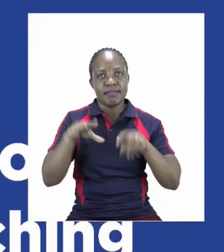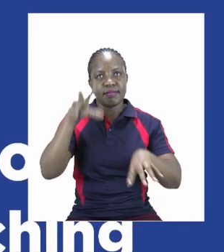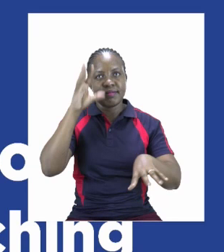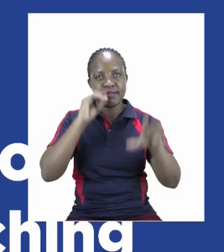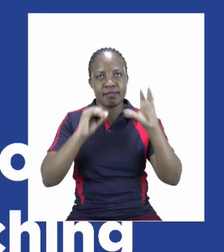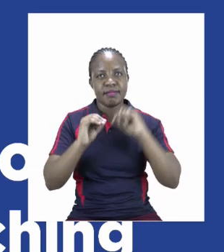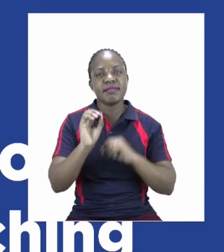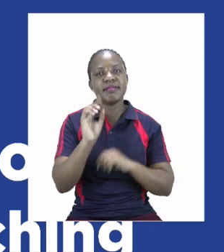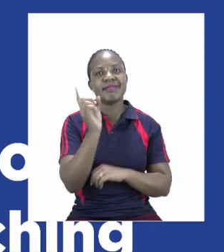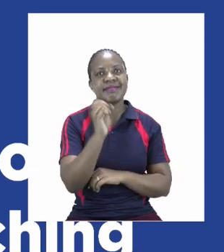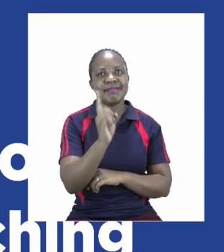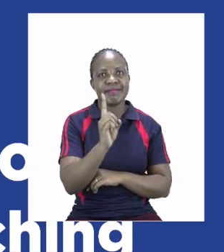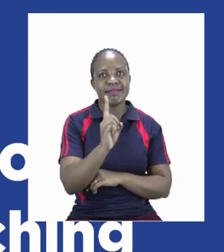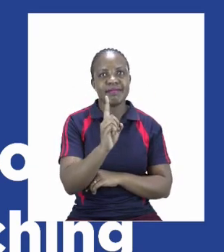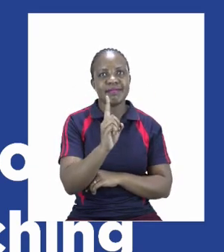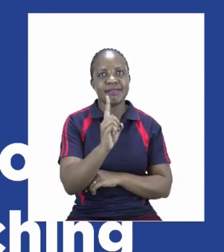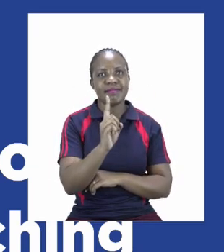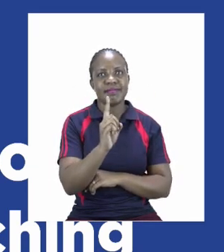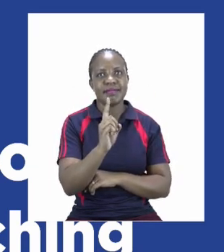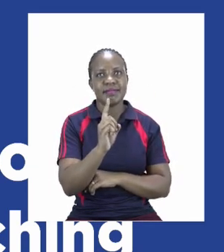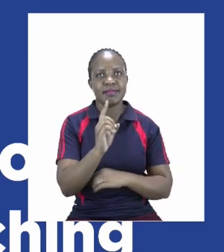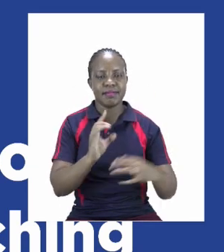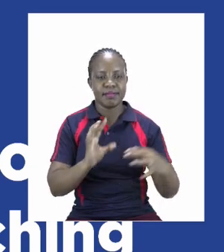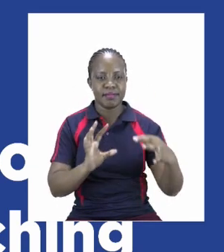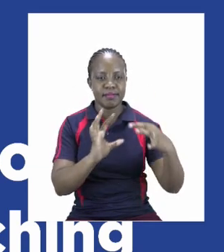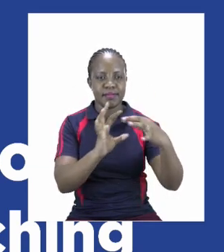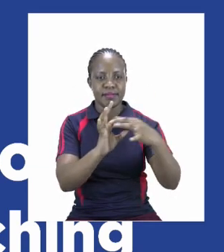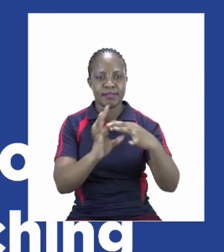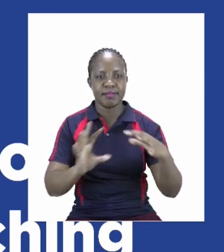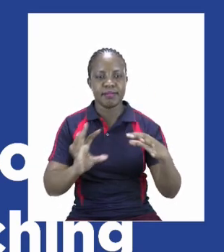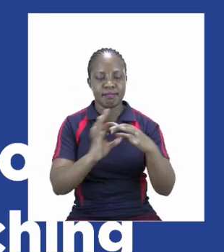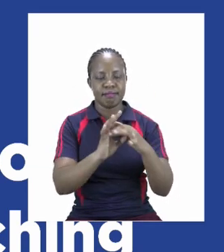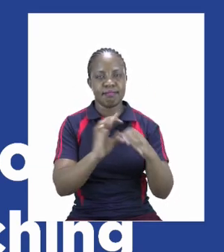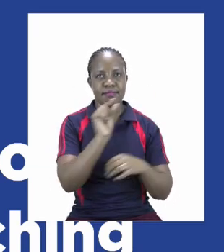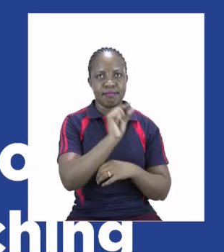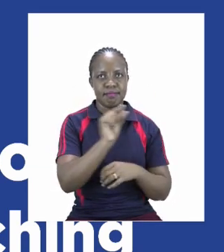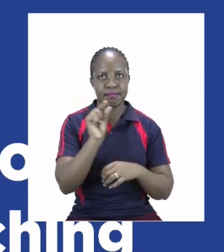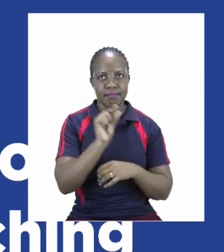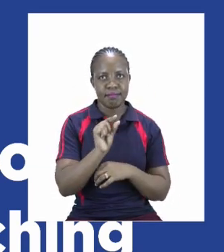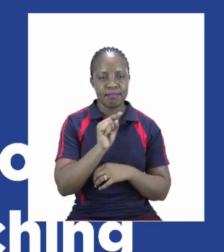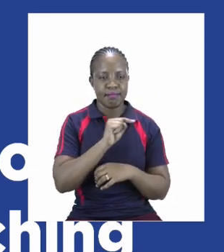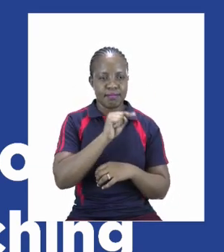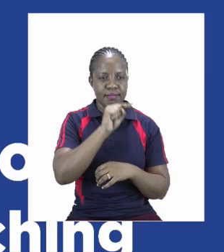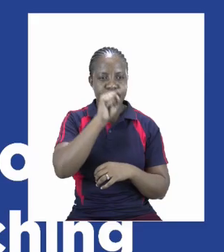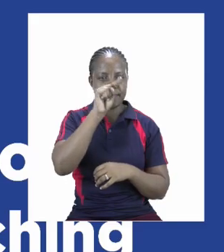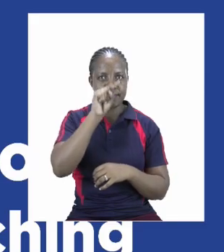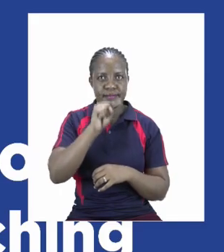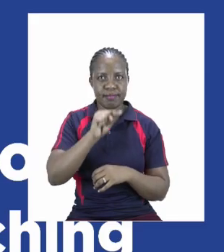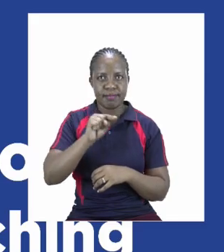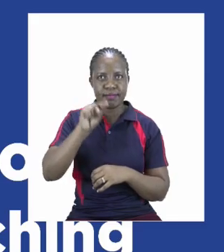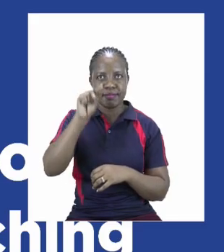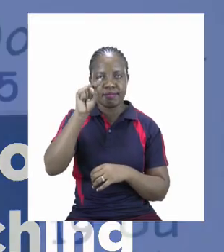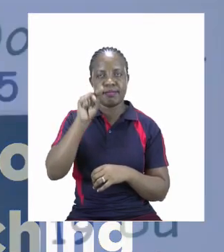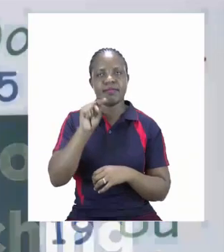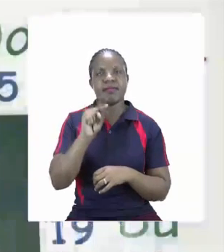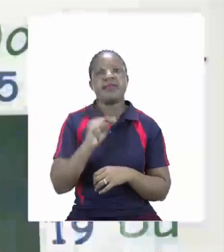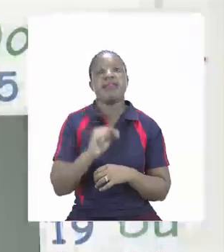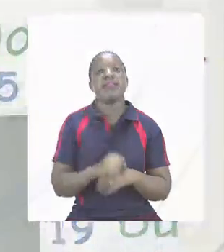be talking about matching words, tracing, and